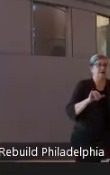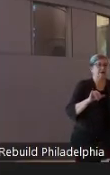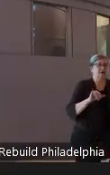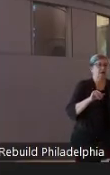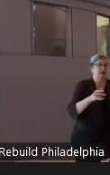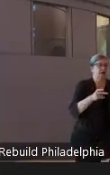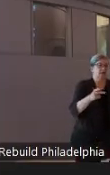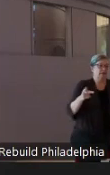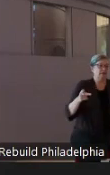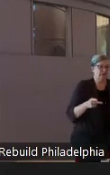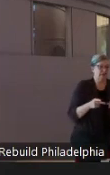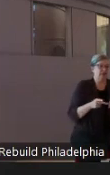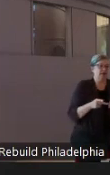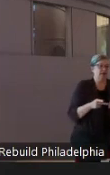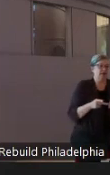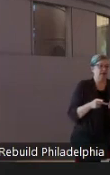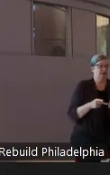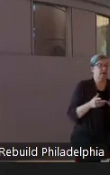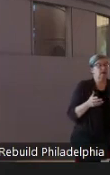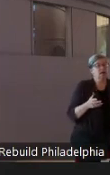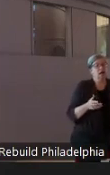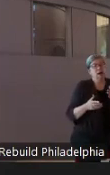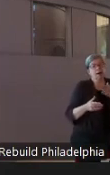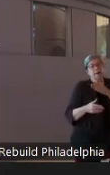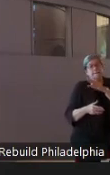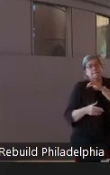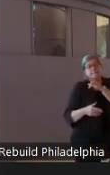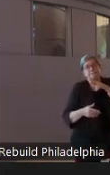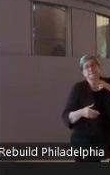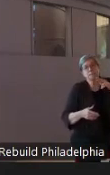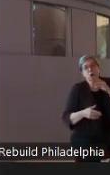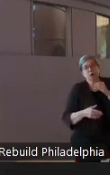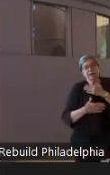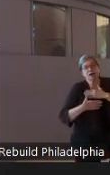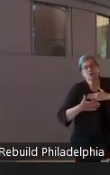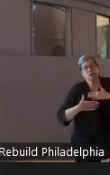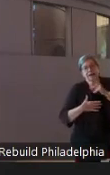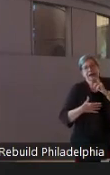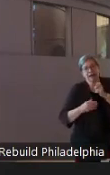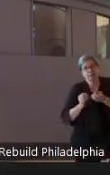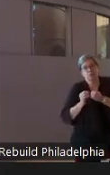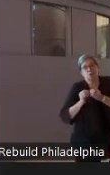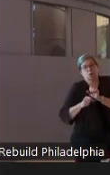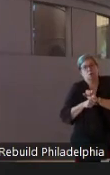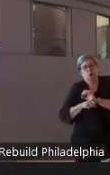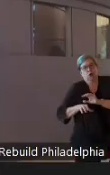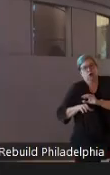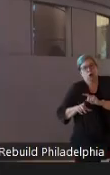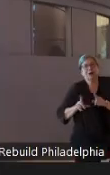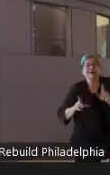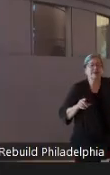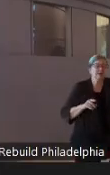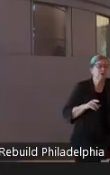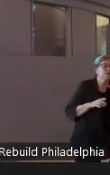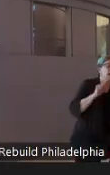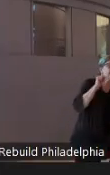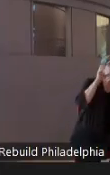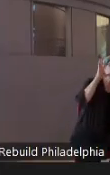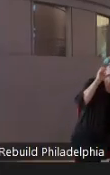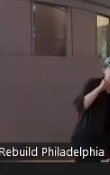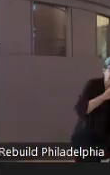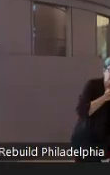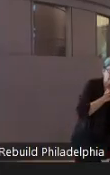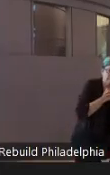thrilled with me because that means they have a lot more to maintain, but it will be an amazing space. And the design team will go through